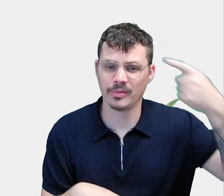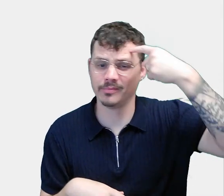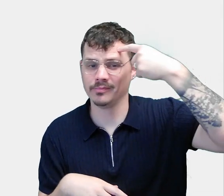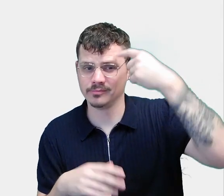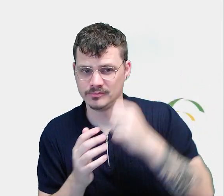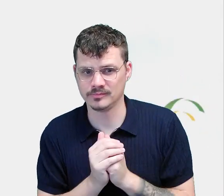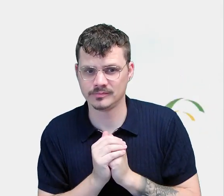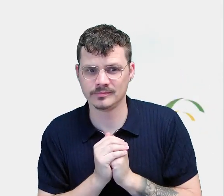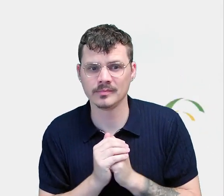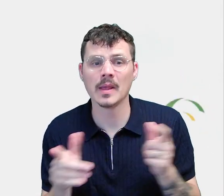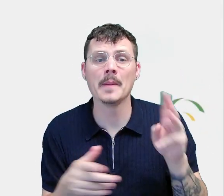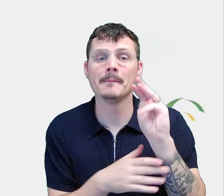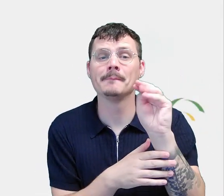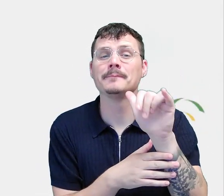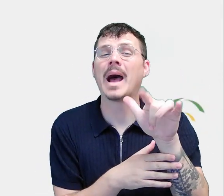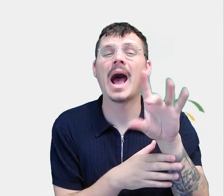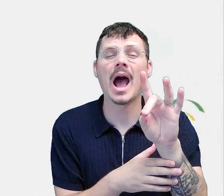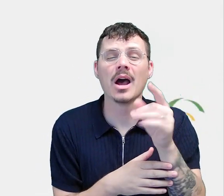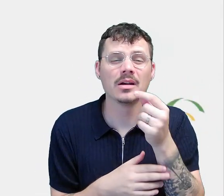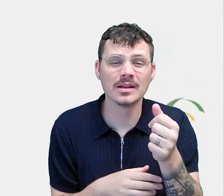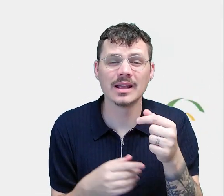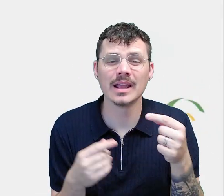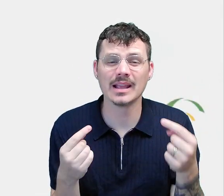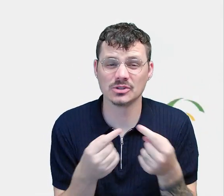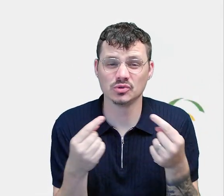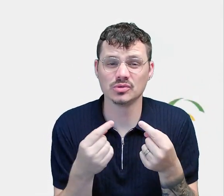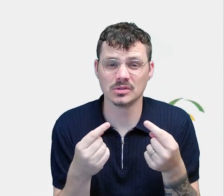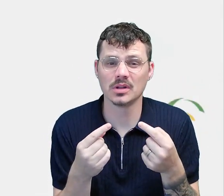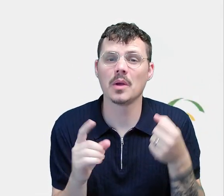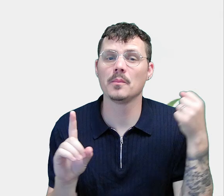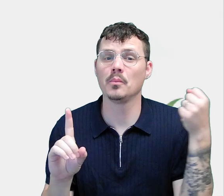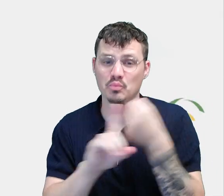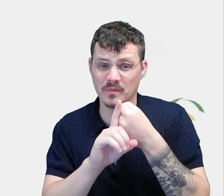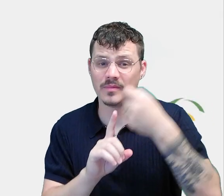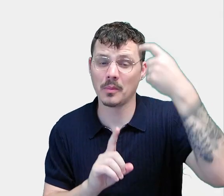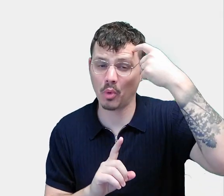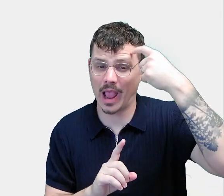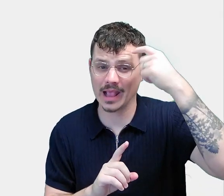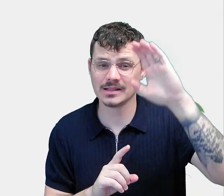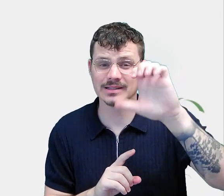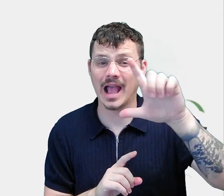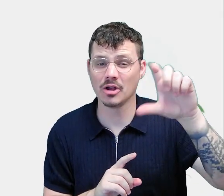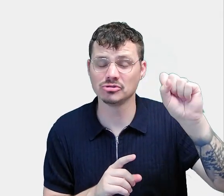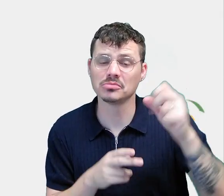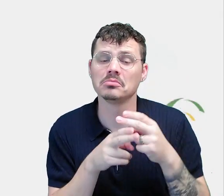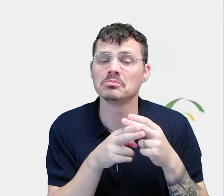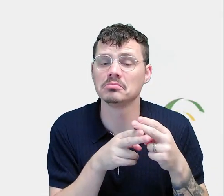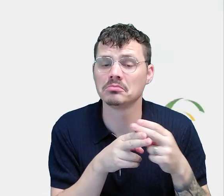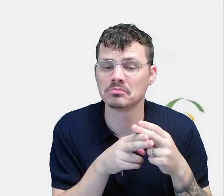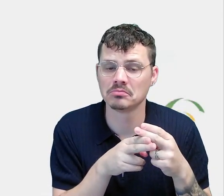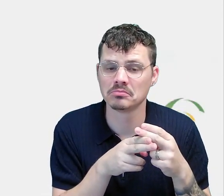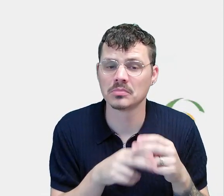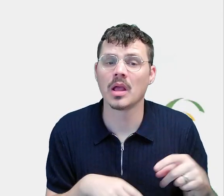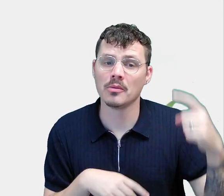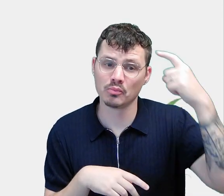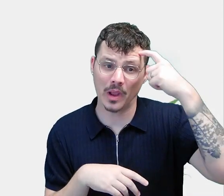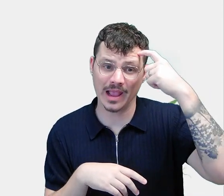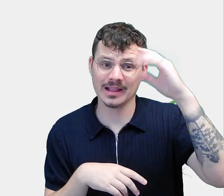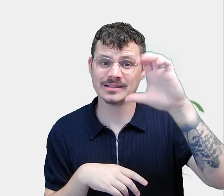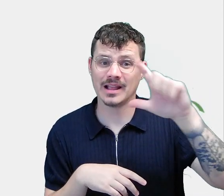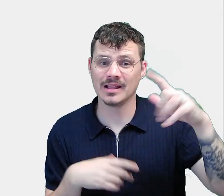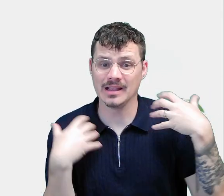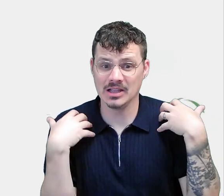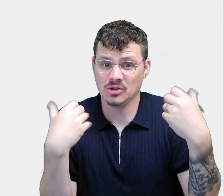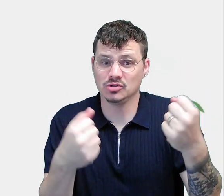Mild injuries affect brain cells temporarily, and brain cells heal slowly.